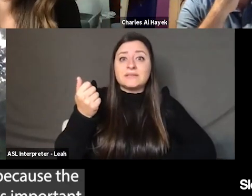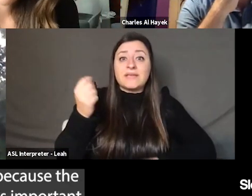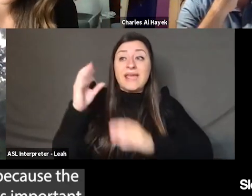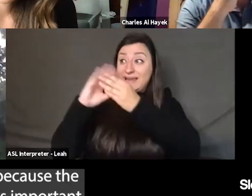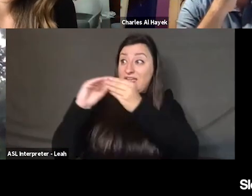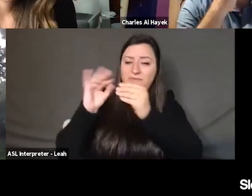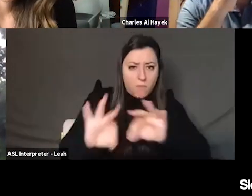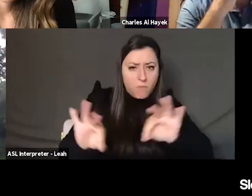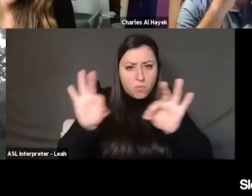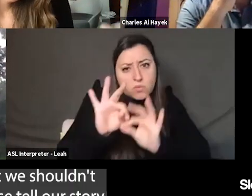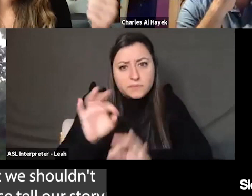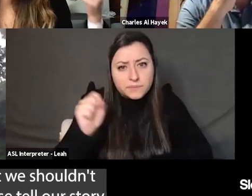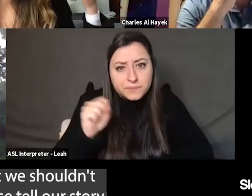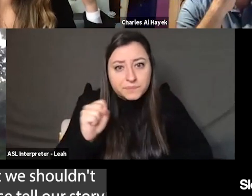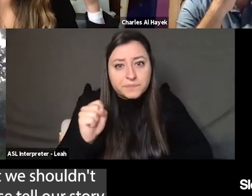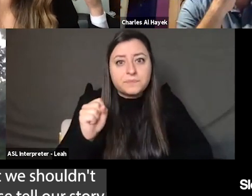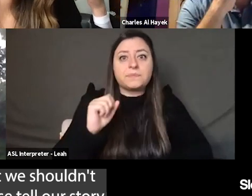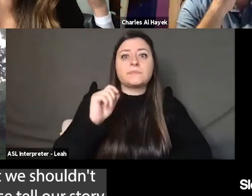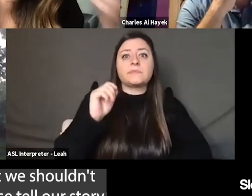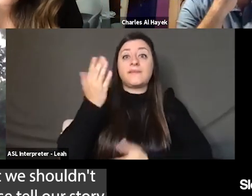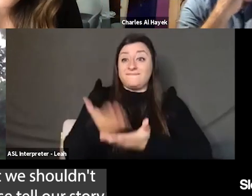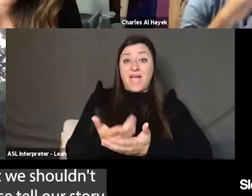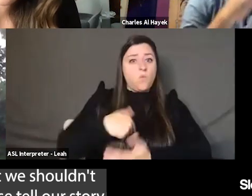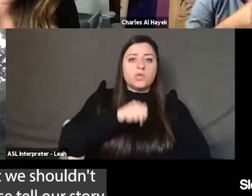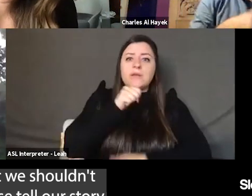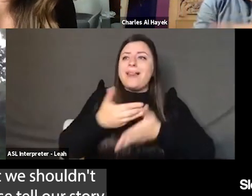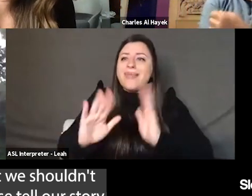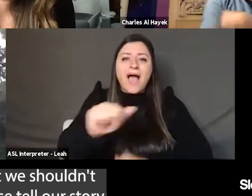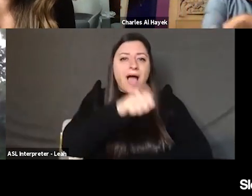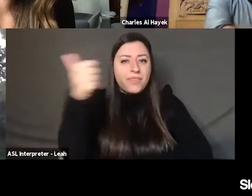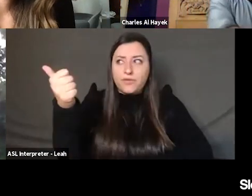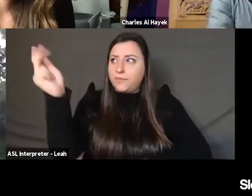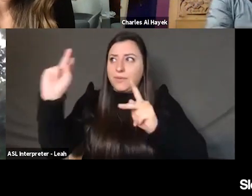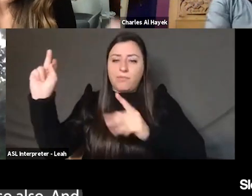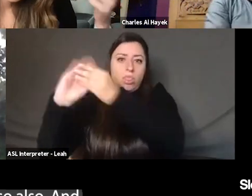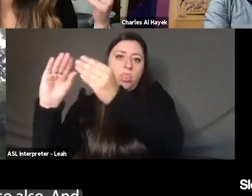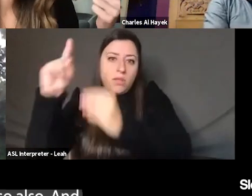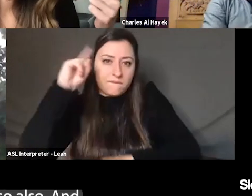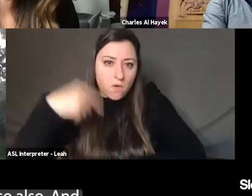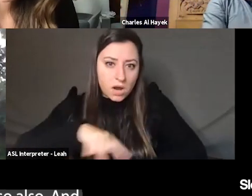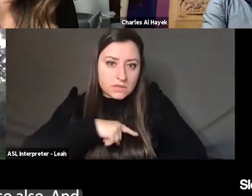narrative is important. The fact that we shouldn't let anyone else tell our story.